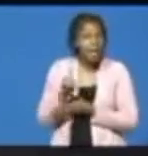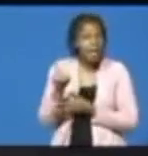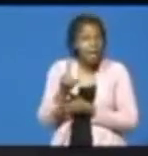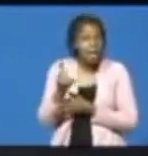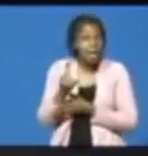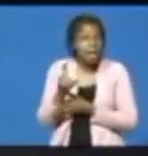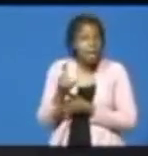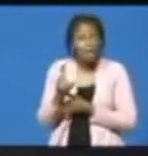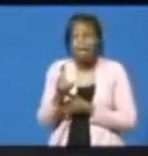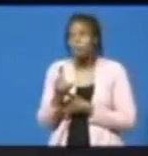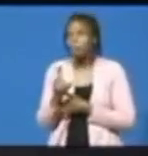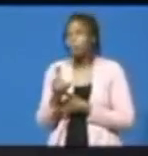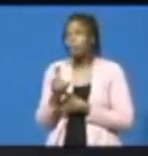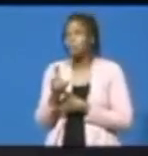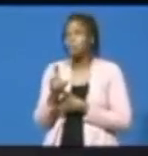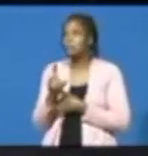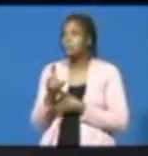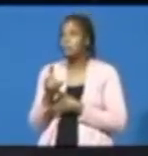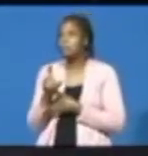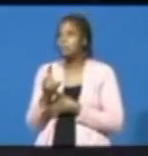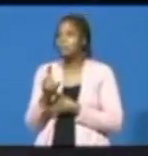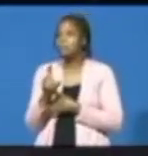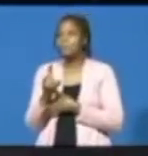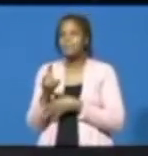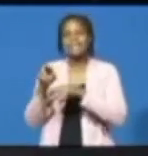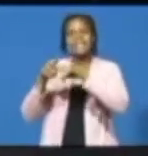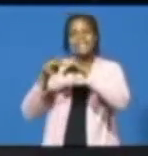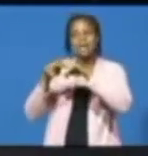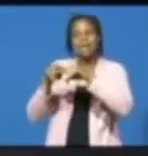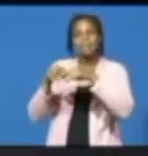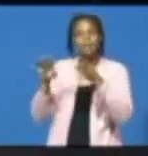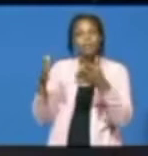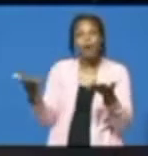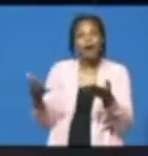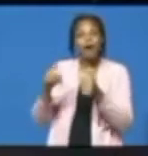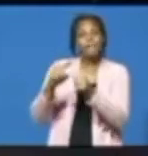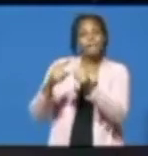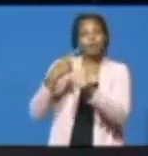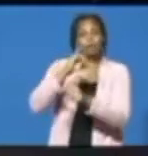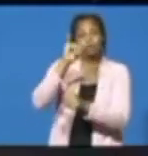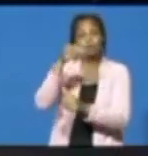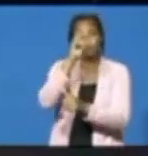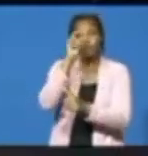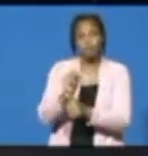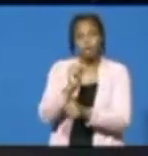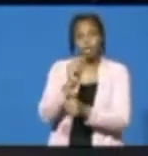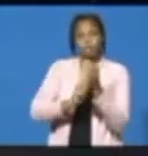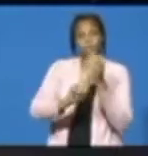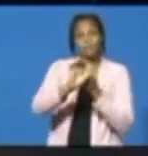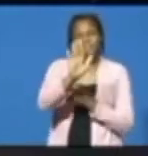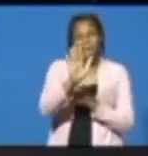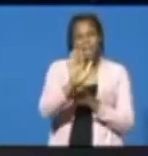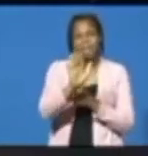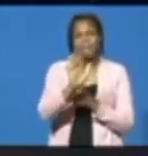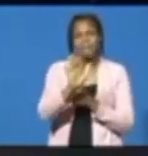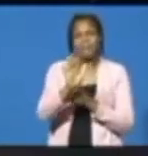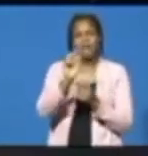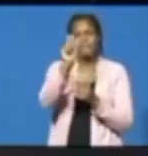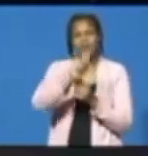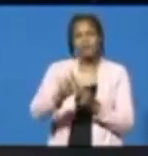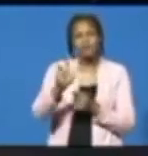Put in the salt of 1 John chapter 5 and verse